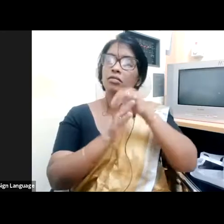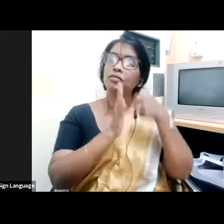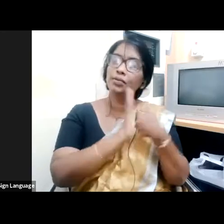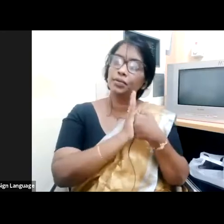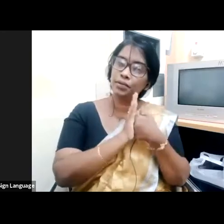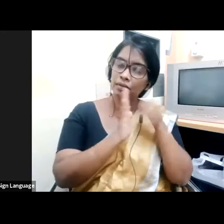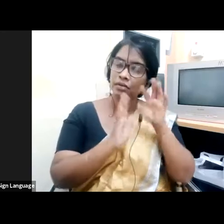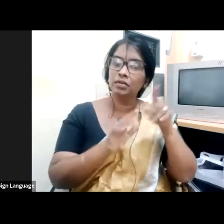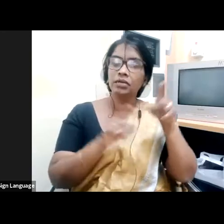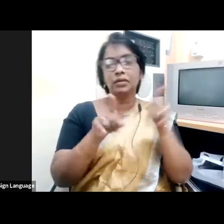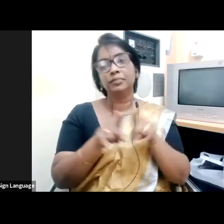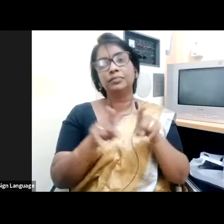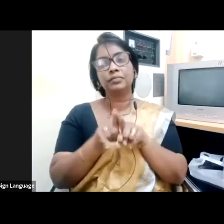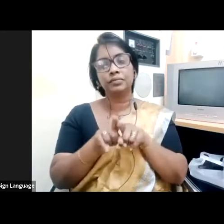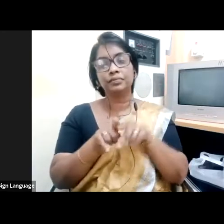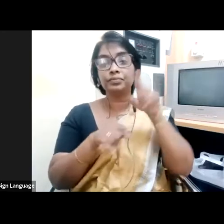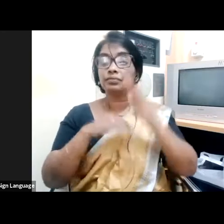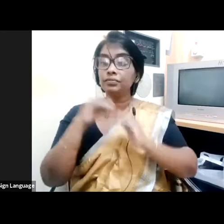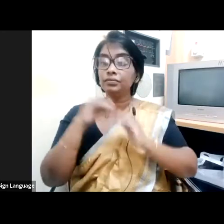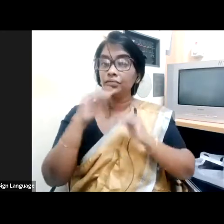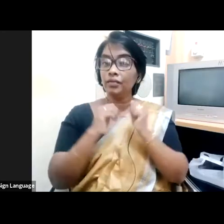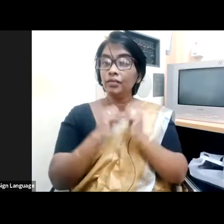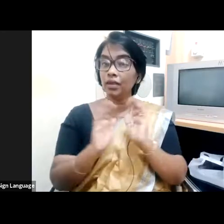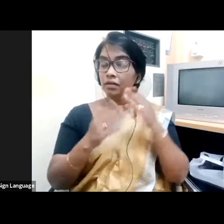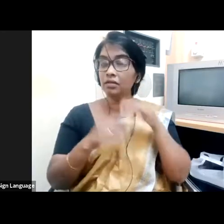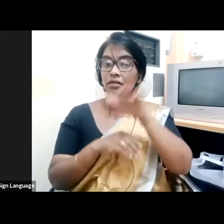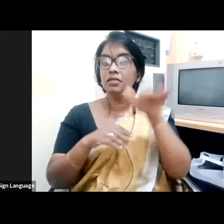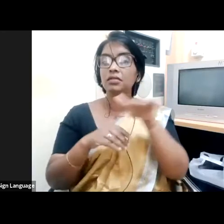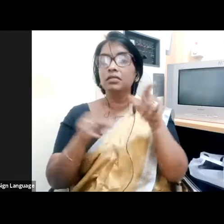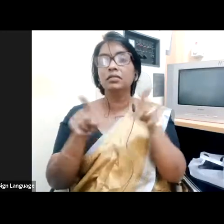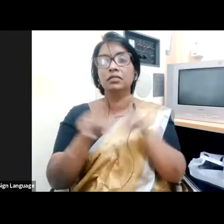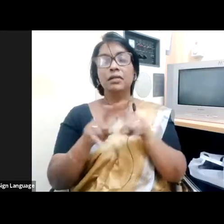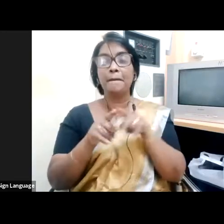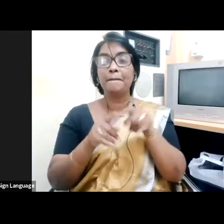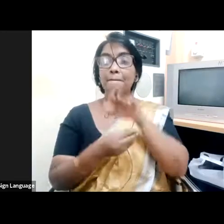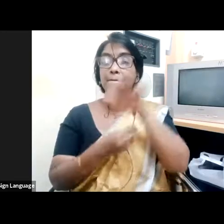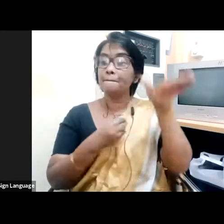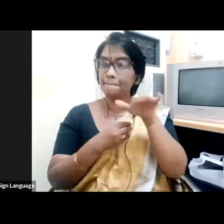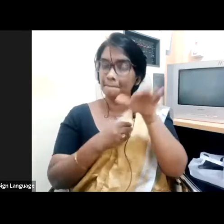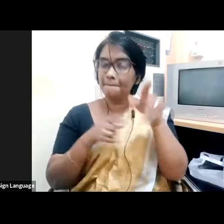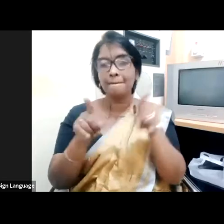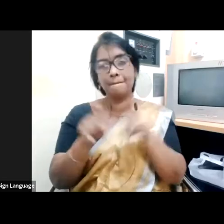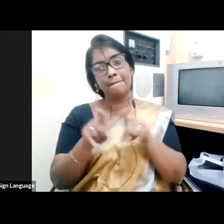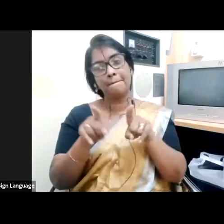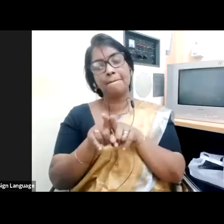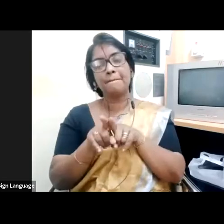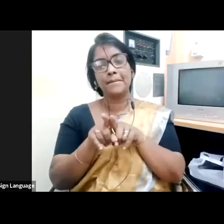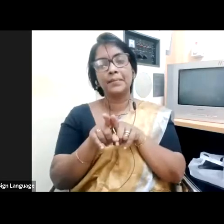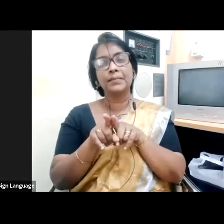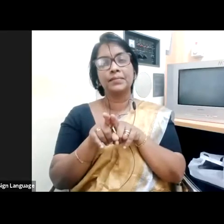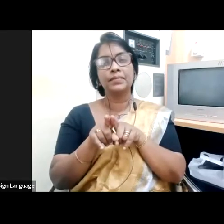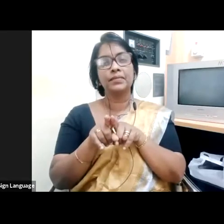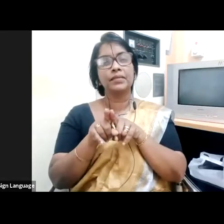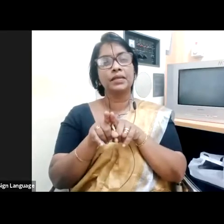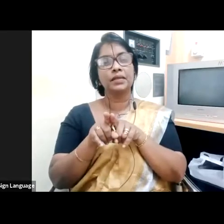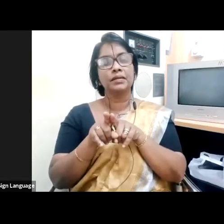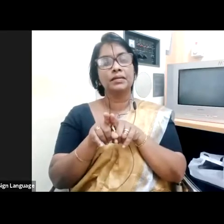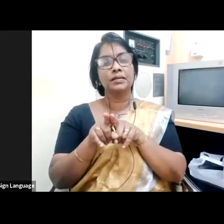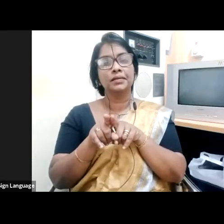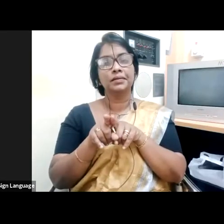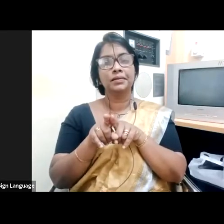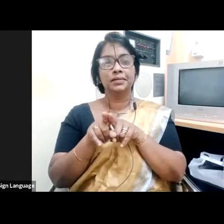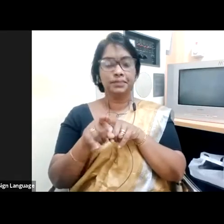long-term sustainable business. So a case in point for us is M-Pesa, which some of you perhaps have heard of, which